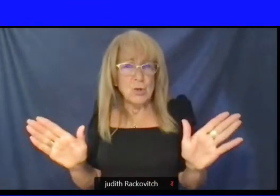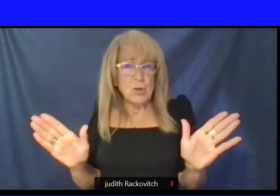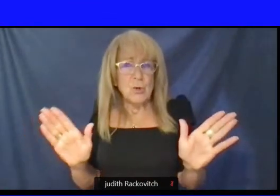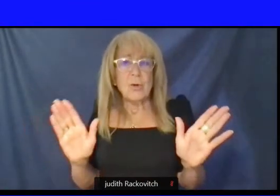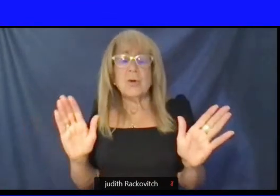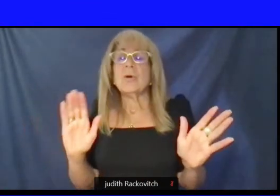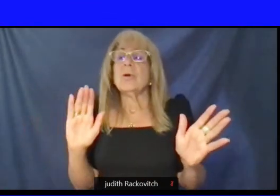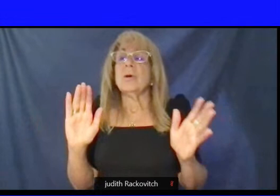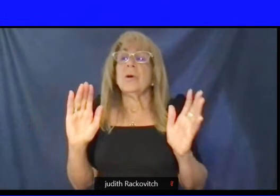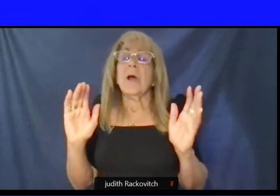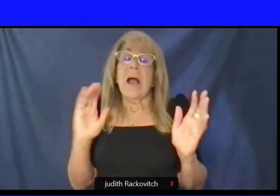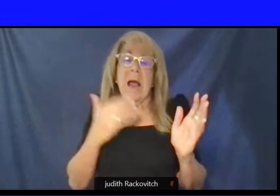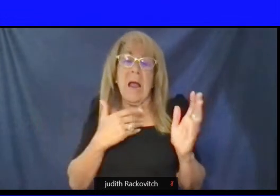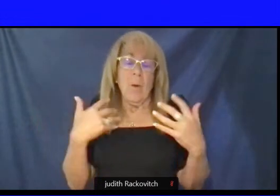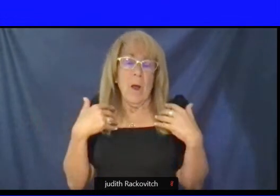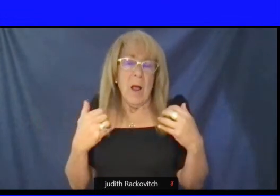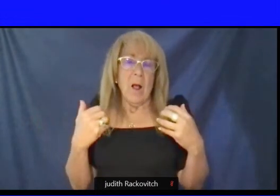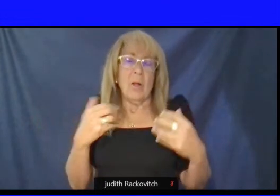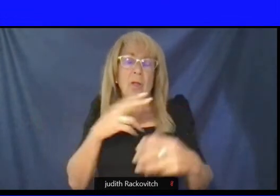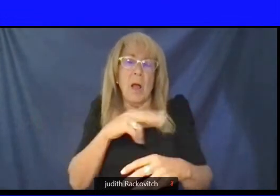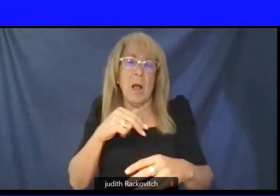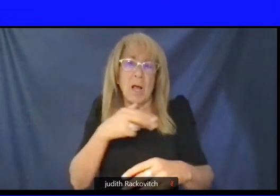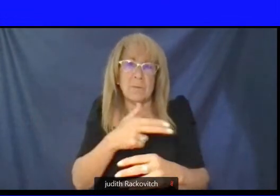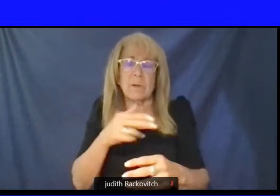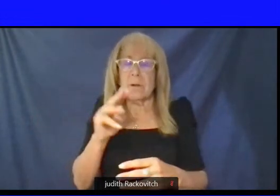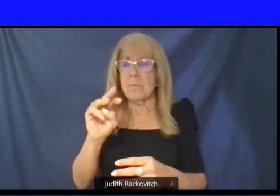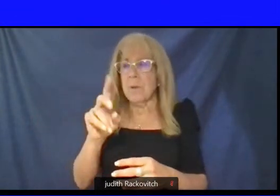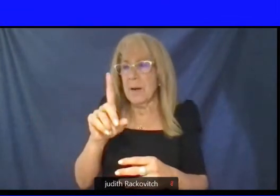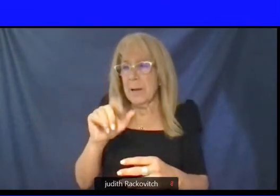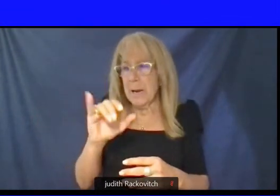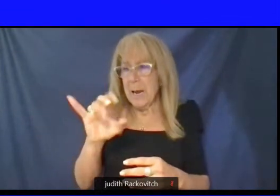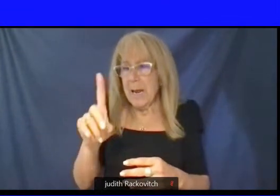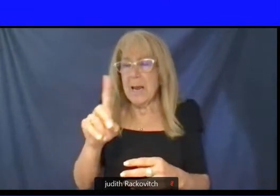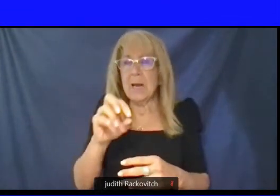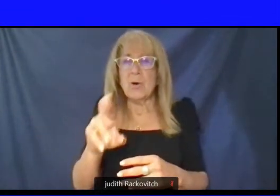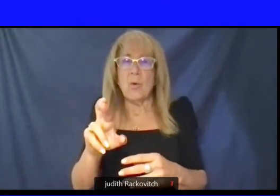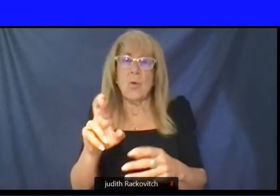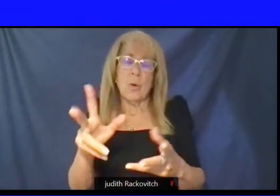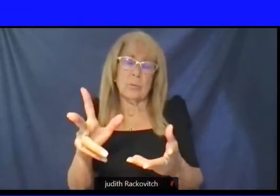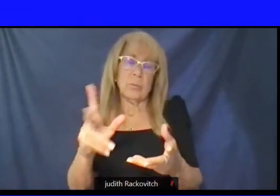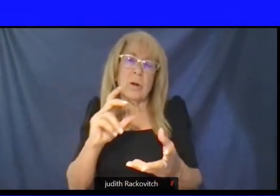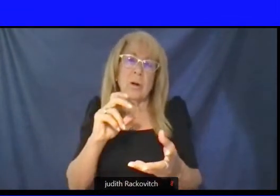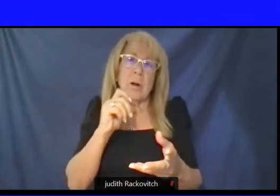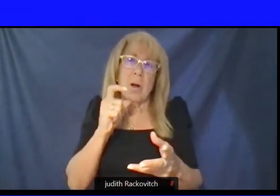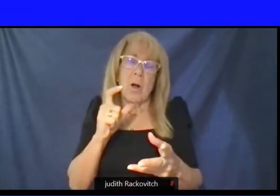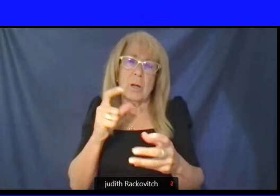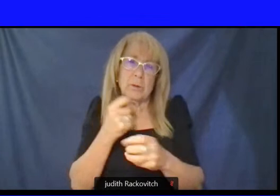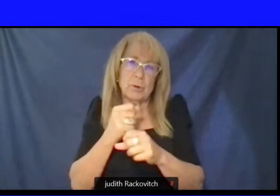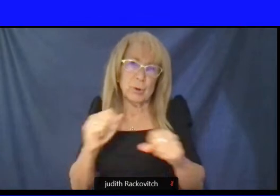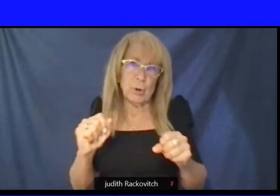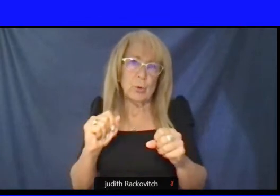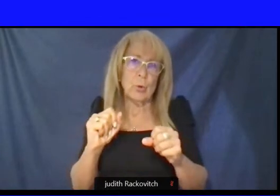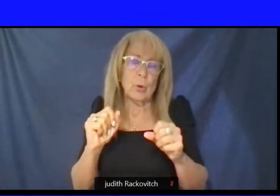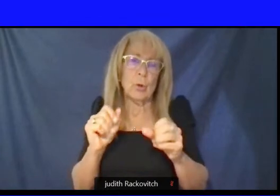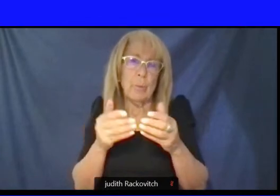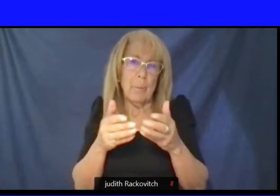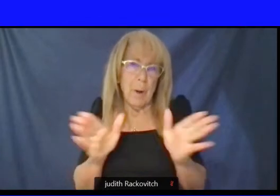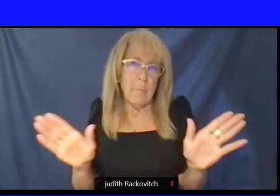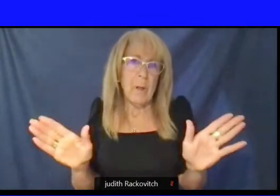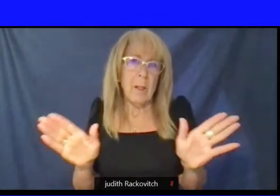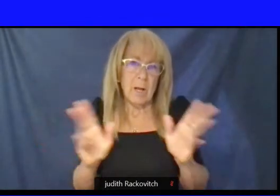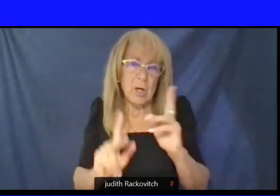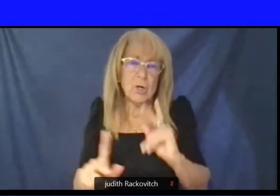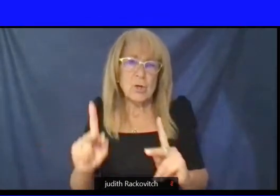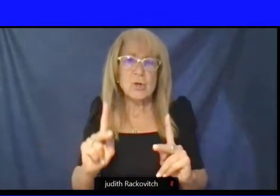I'd like to follow up on how you calculate that, but I don't want to take time now. I'm happy to give